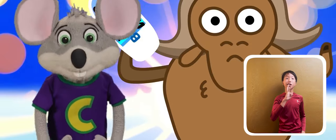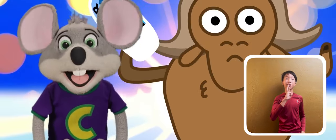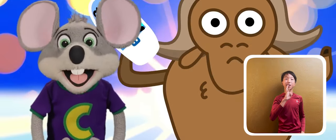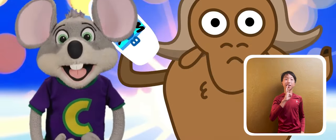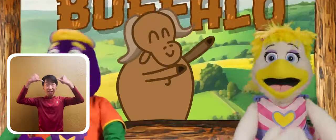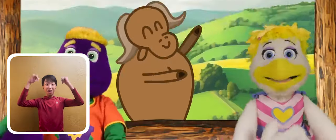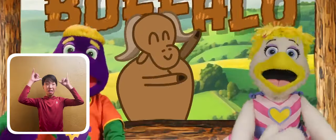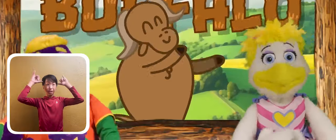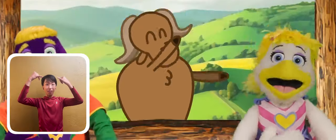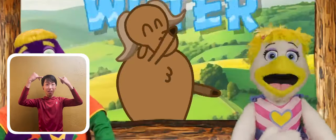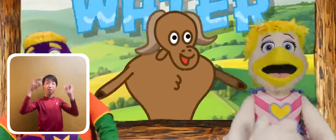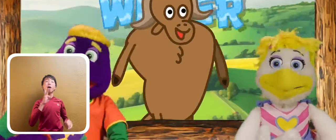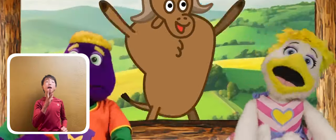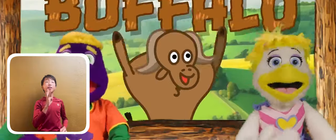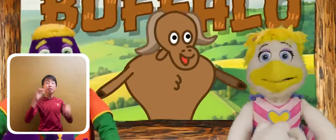water